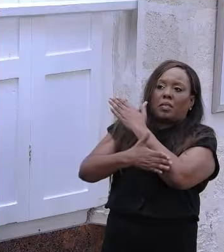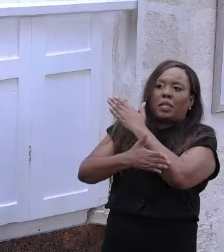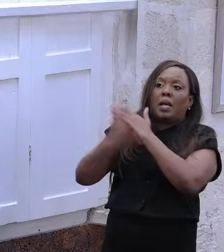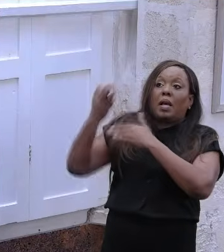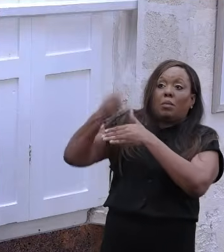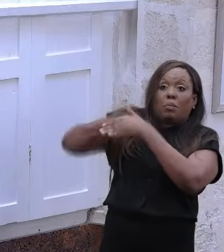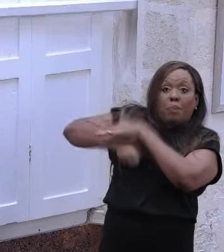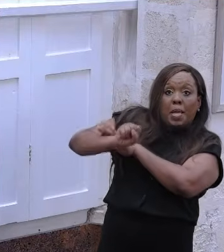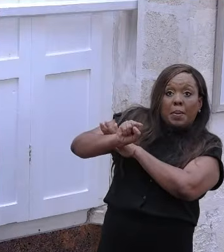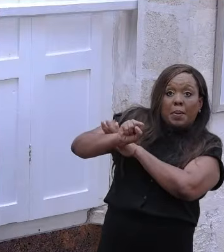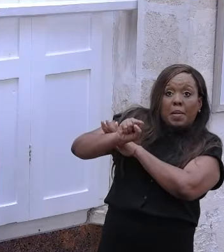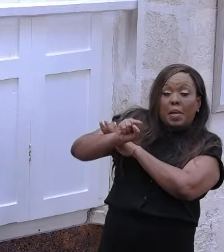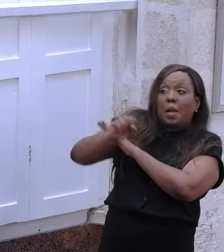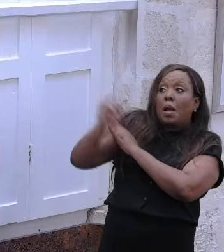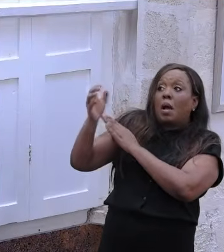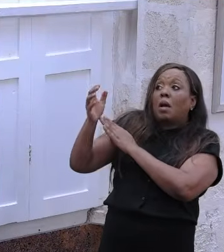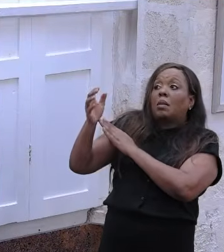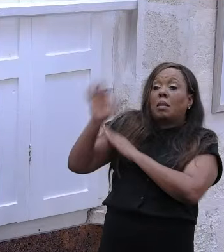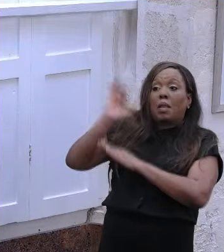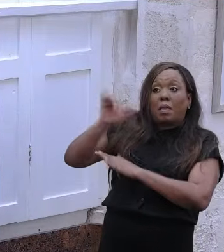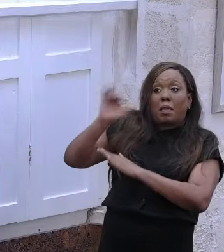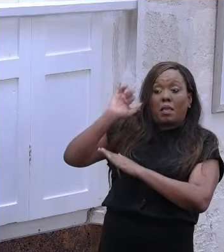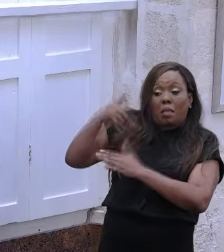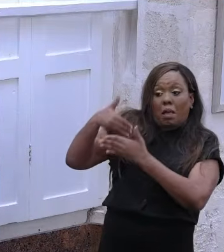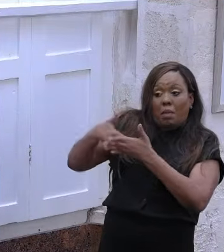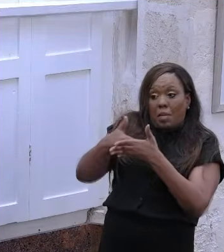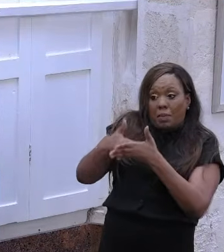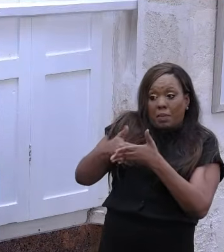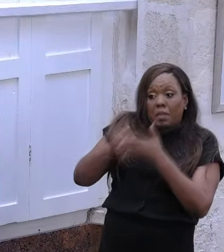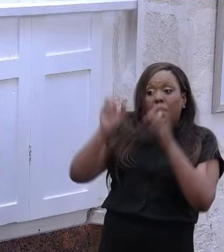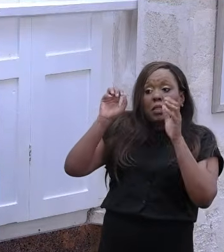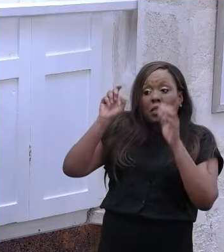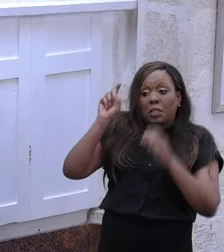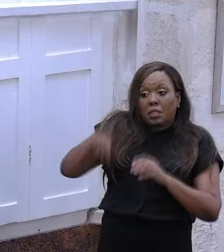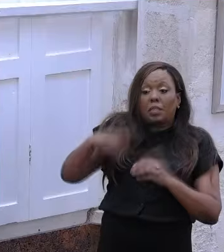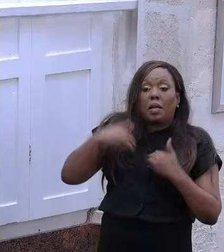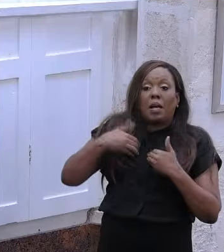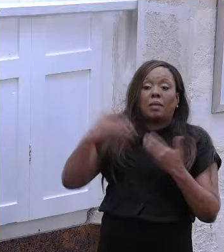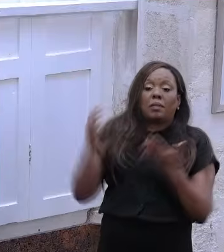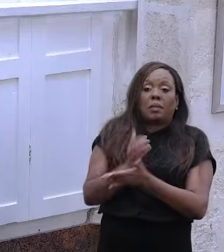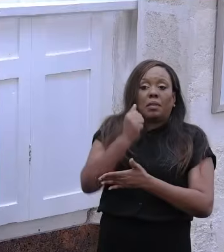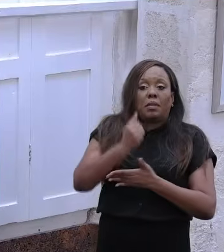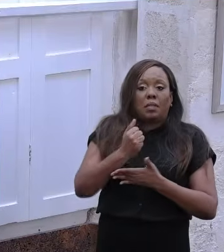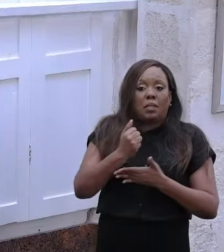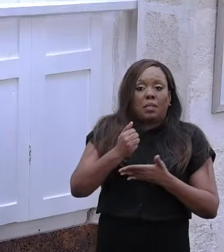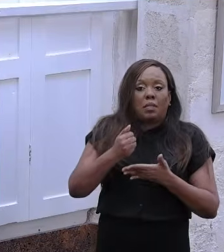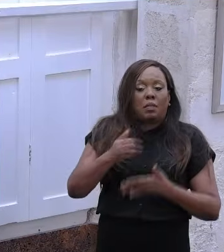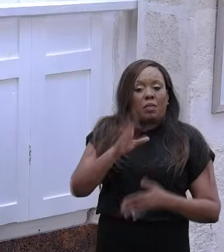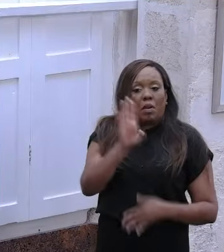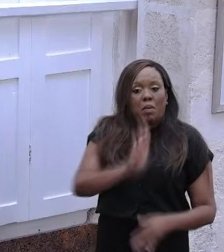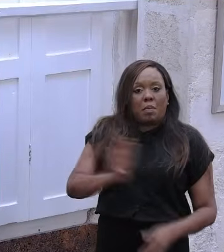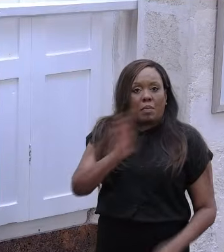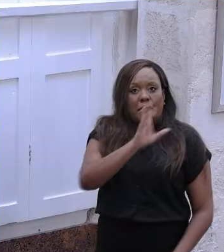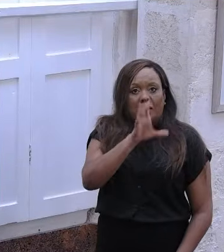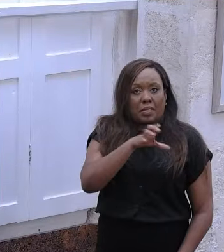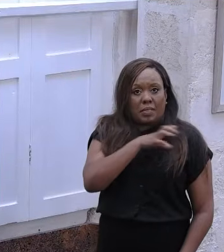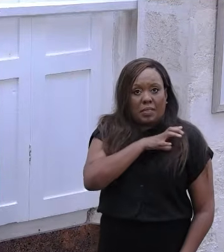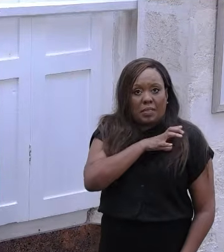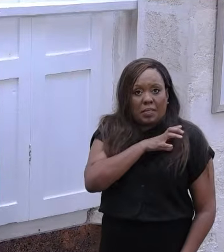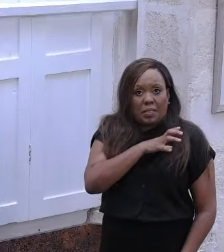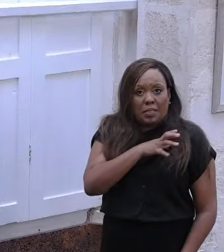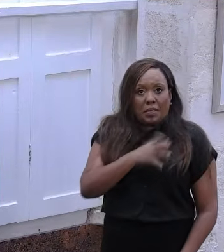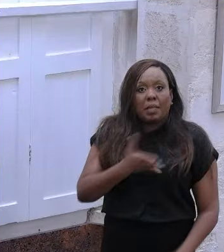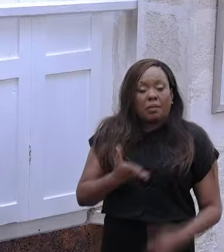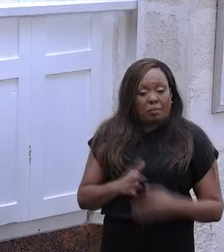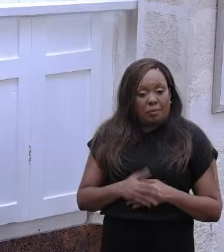explanation and your endorsement as well on this critical matter of citizens of birth for